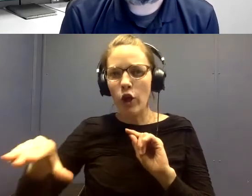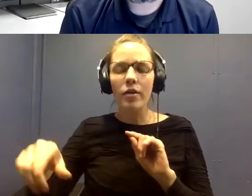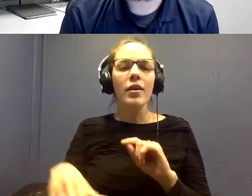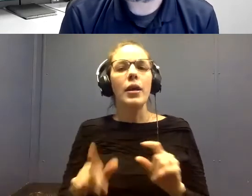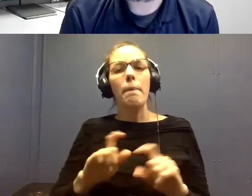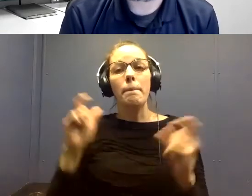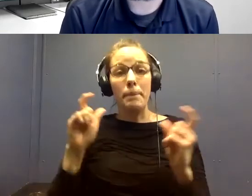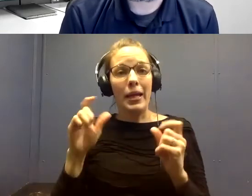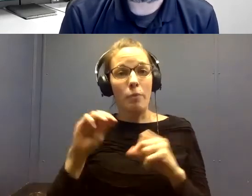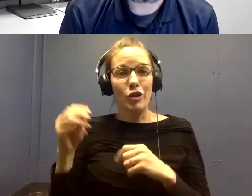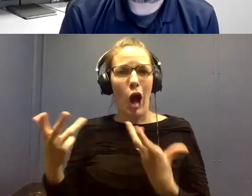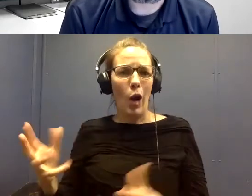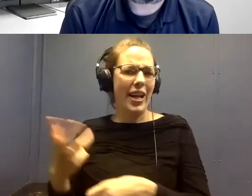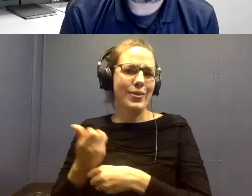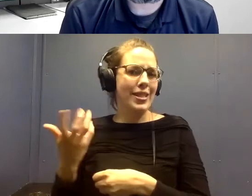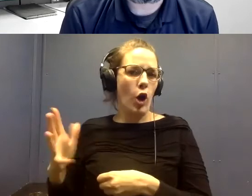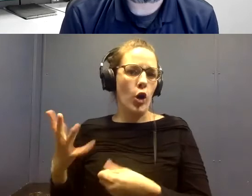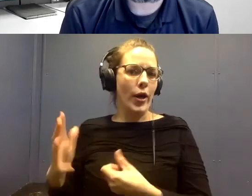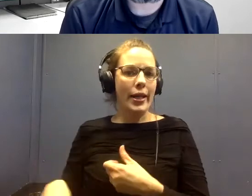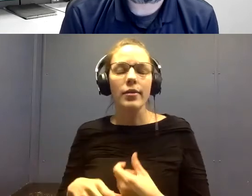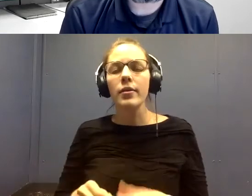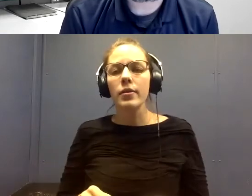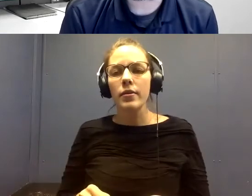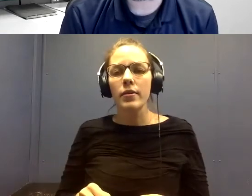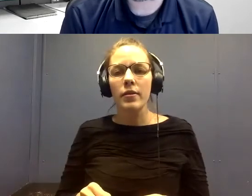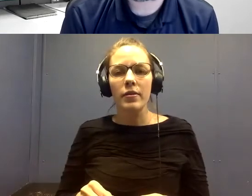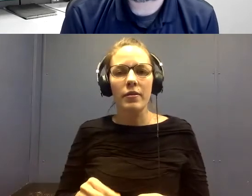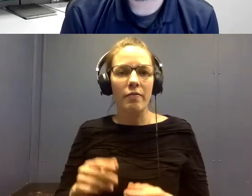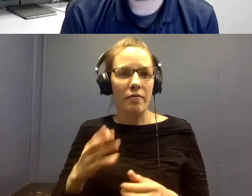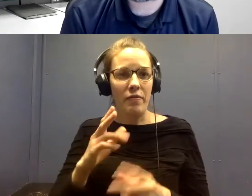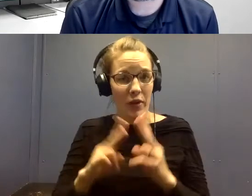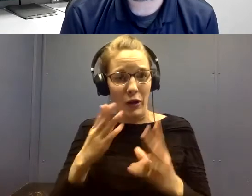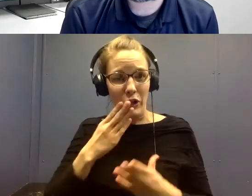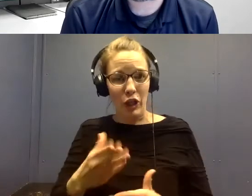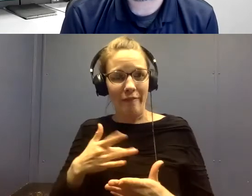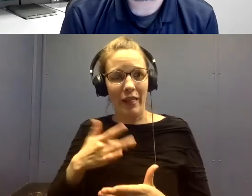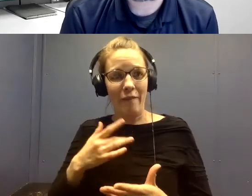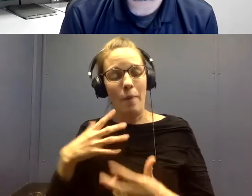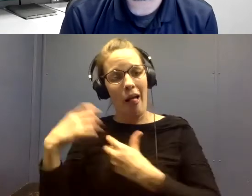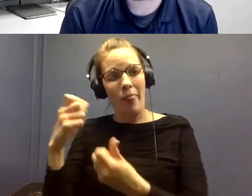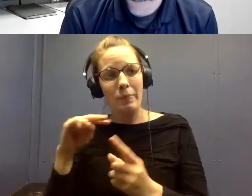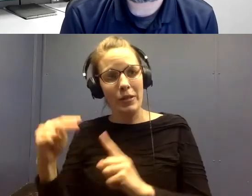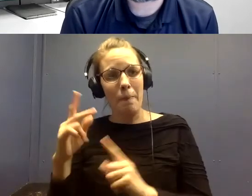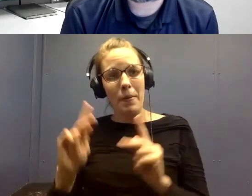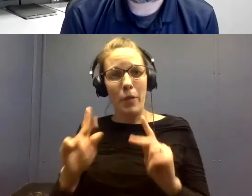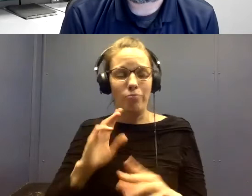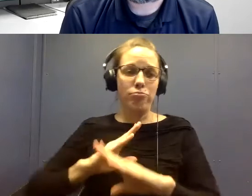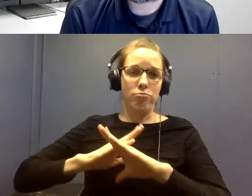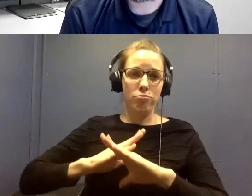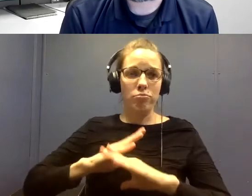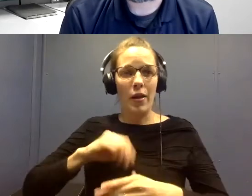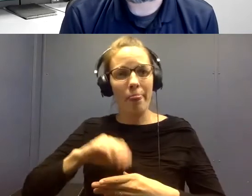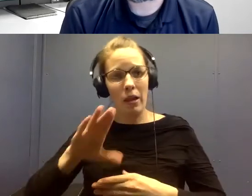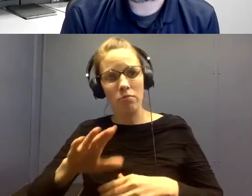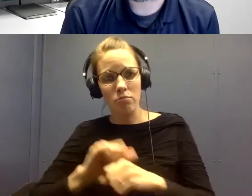once we offered it, they had already received it. And so again, just a very solid feeling from a health perspective that we have folks that are protected in the workforce.